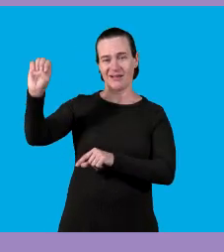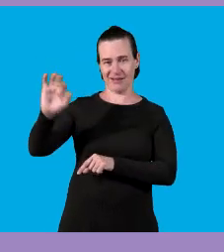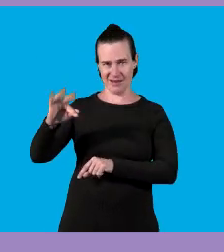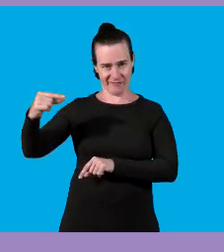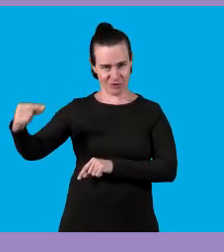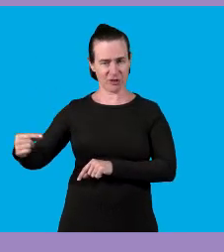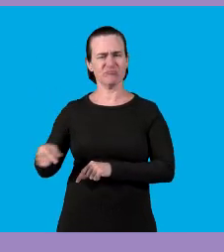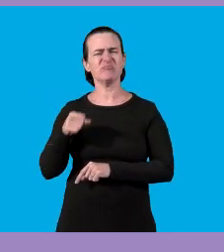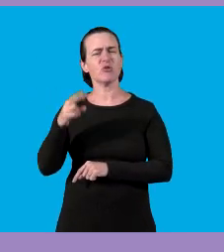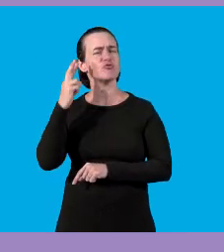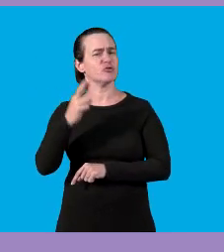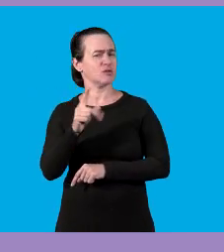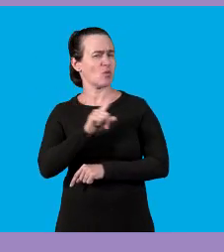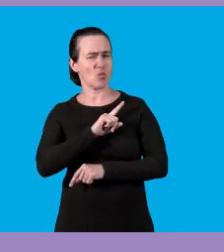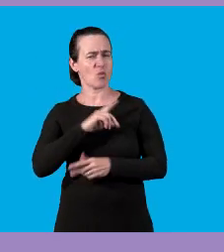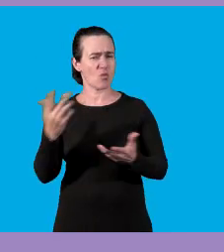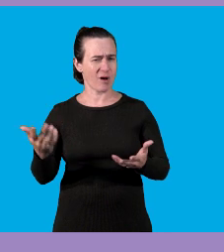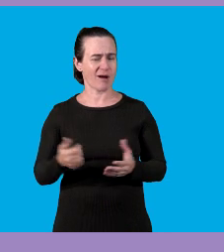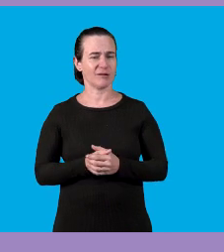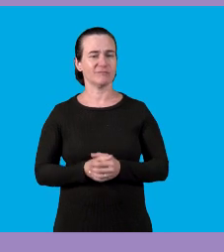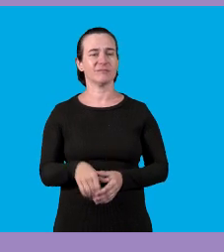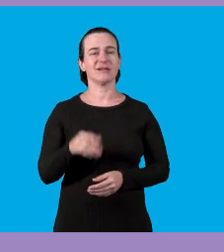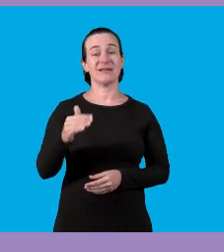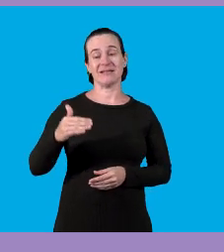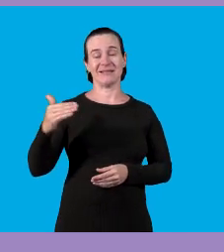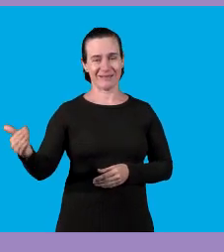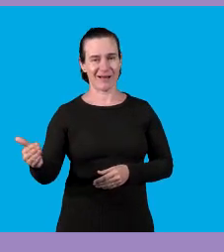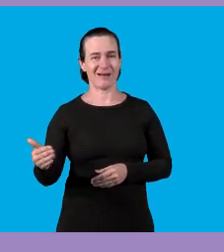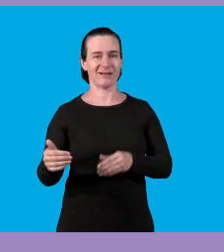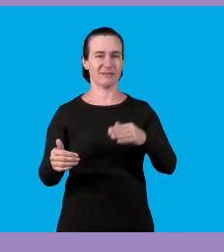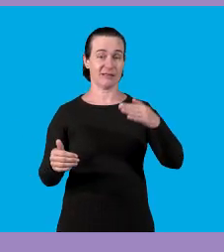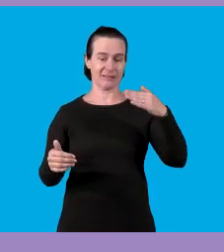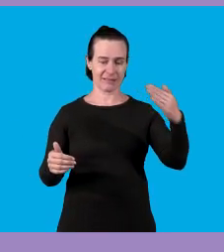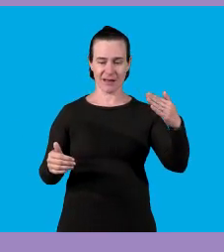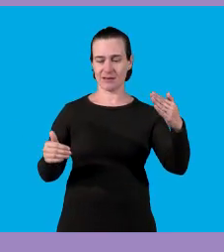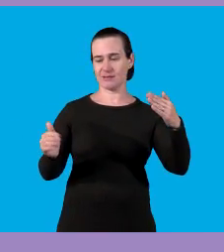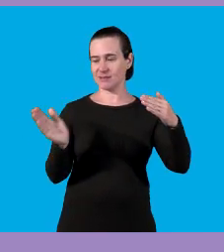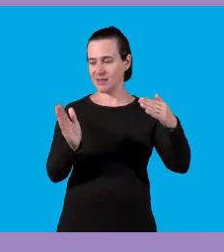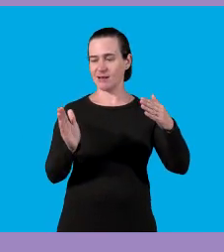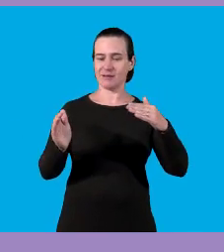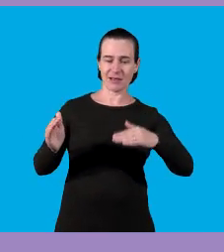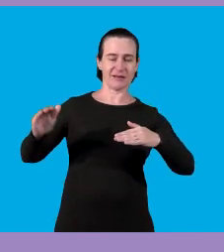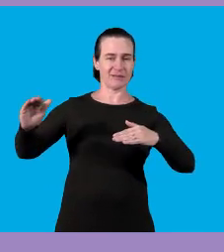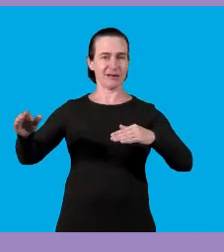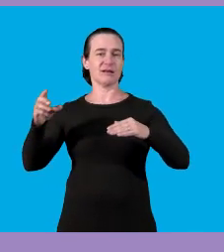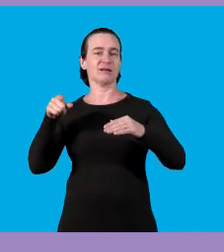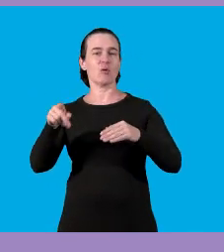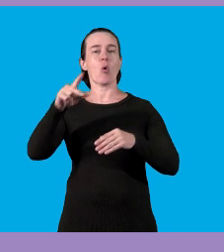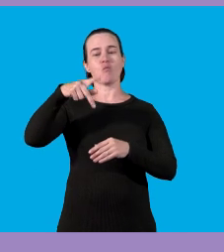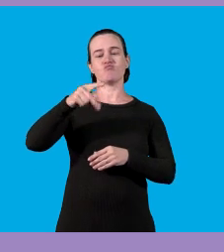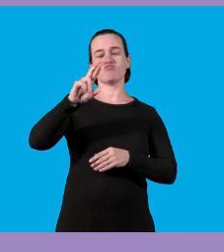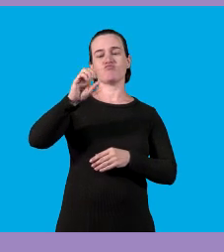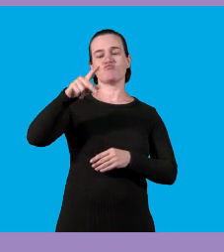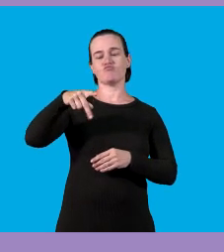EFG. And my reason for that would be the sides, corresponding sides, are